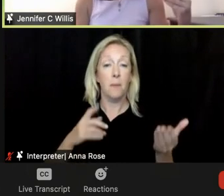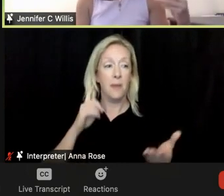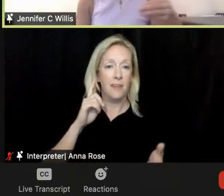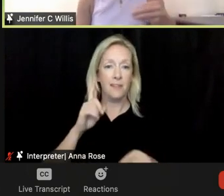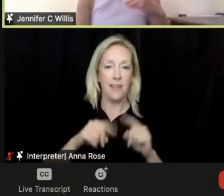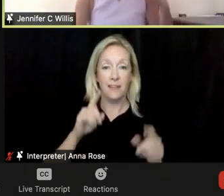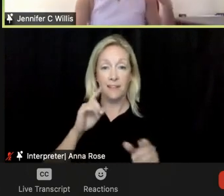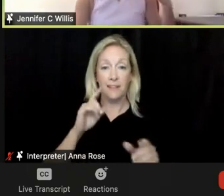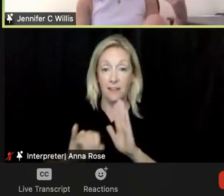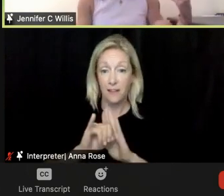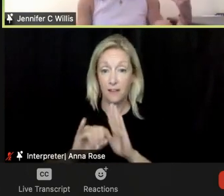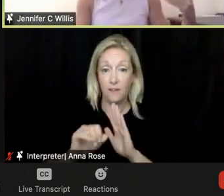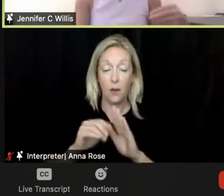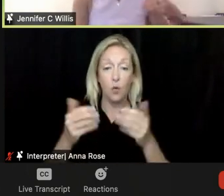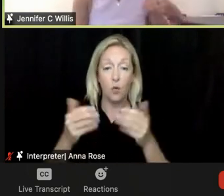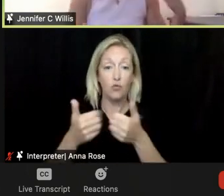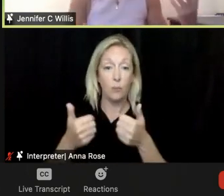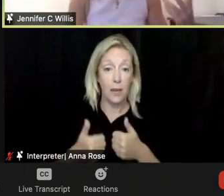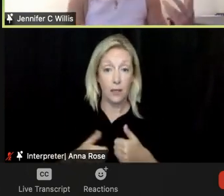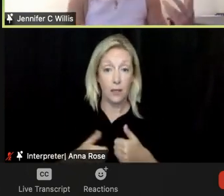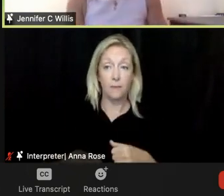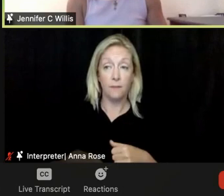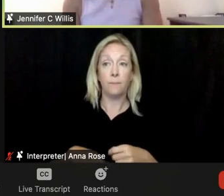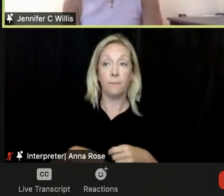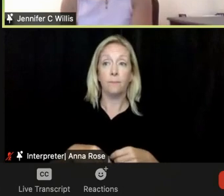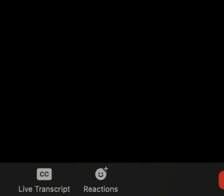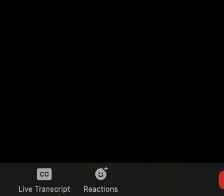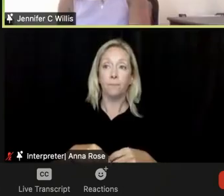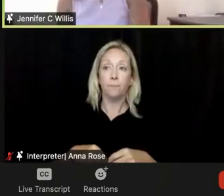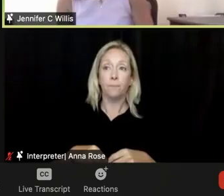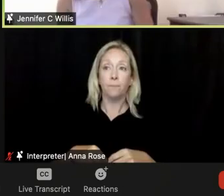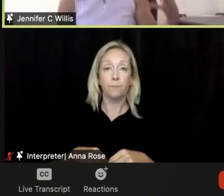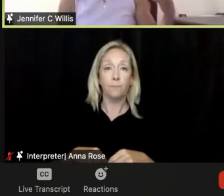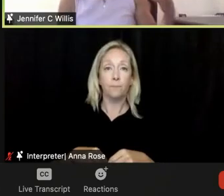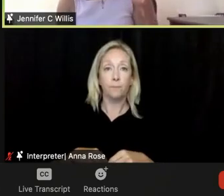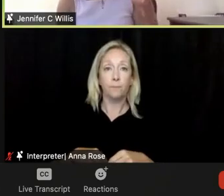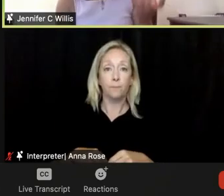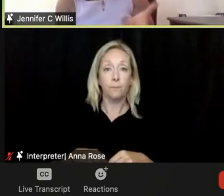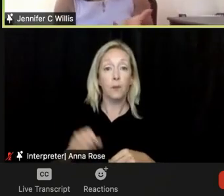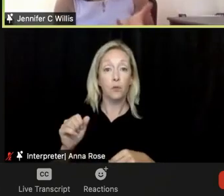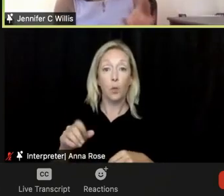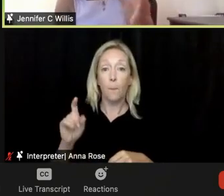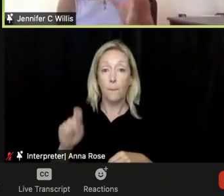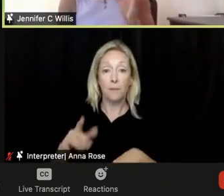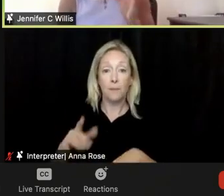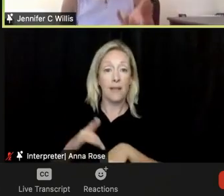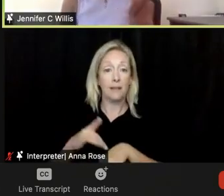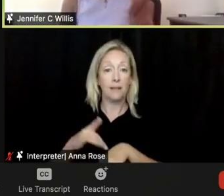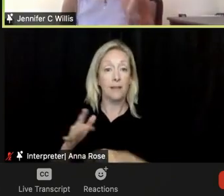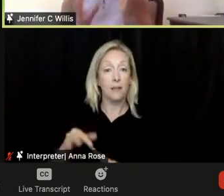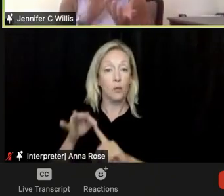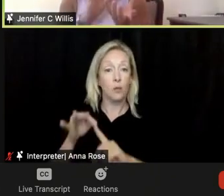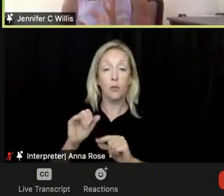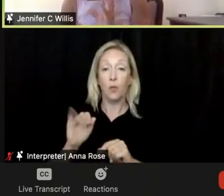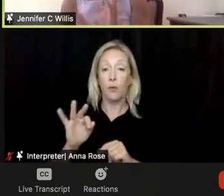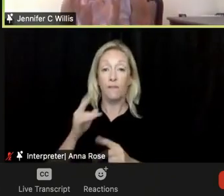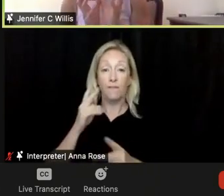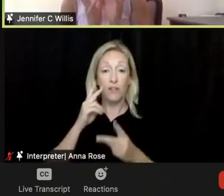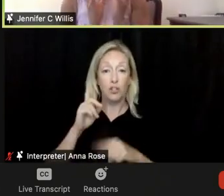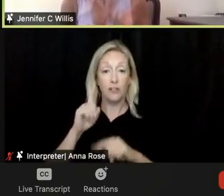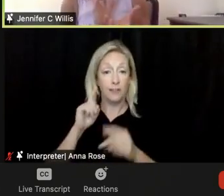discriminate what that object is or what it's referring to. So they also need to be tactily unique so that they can use that